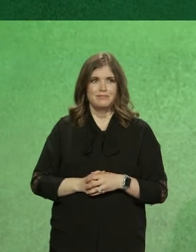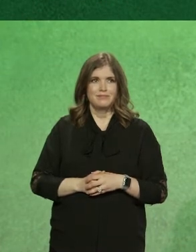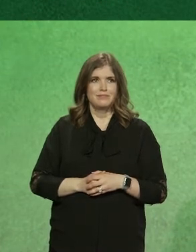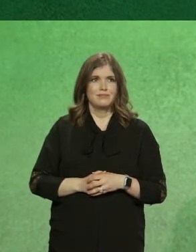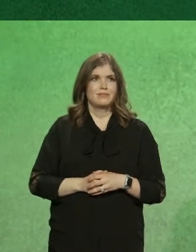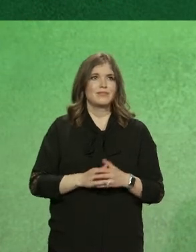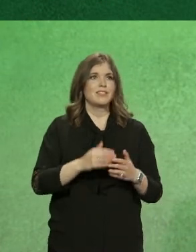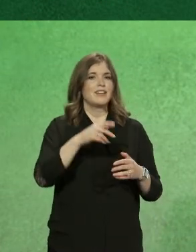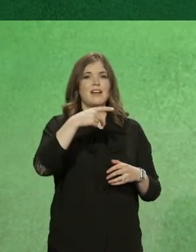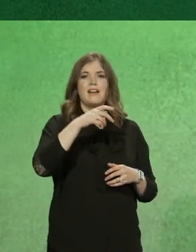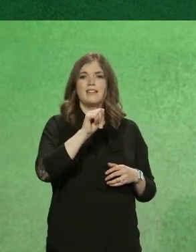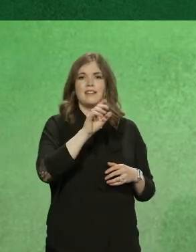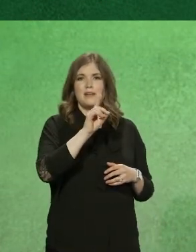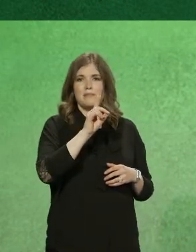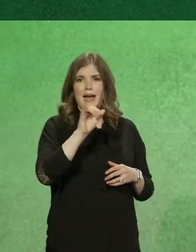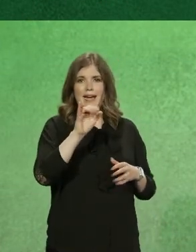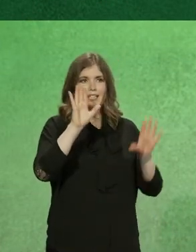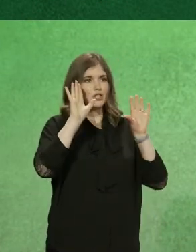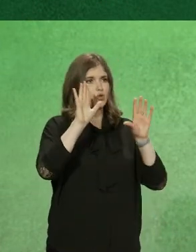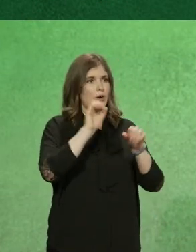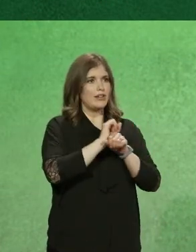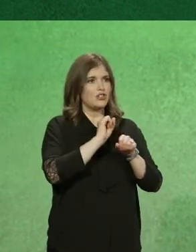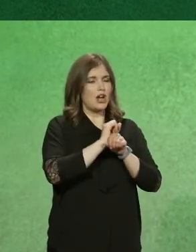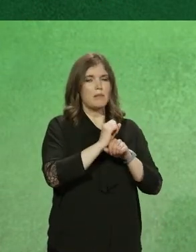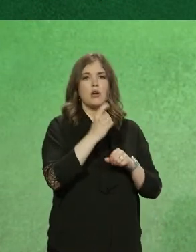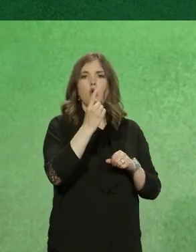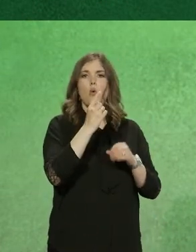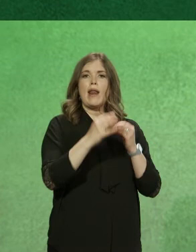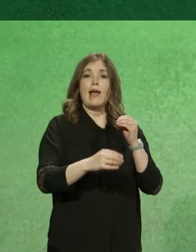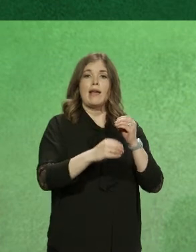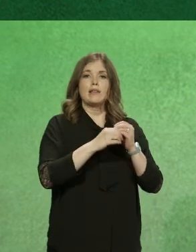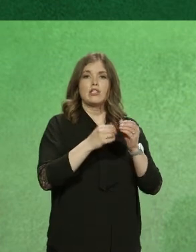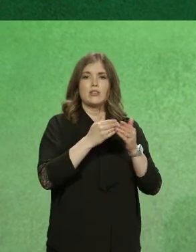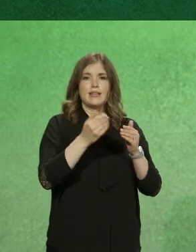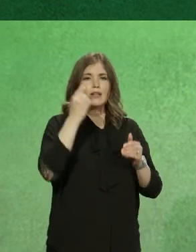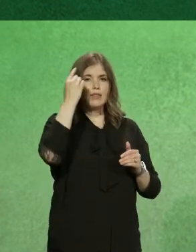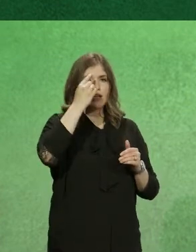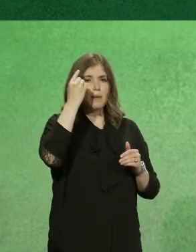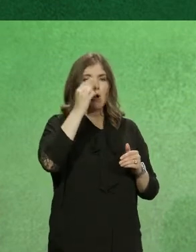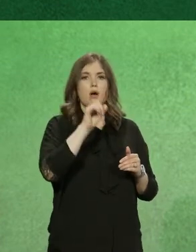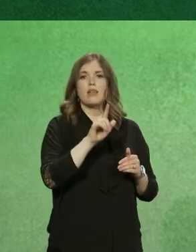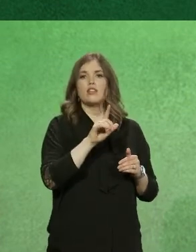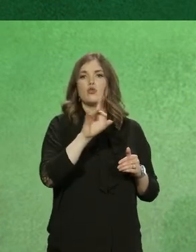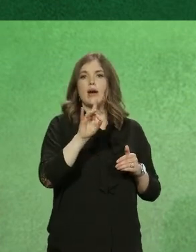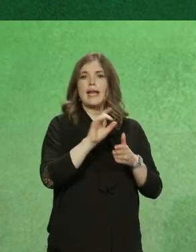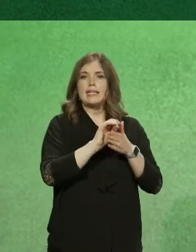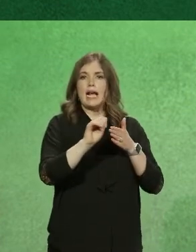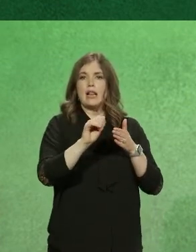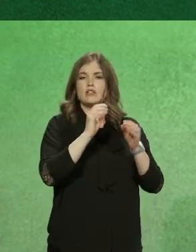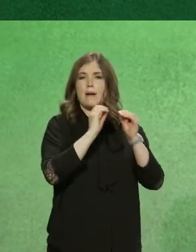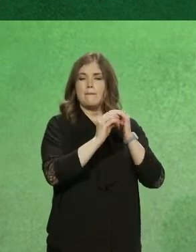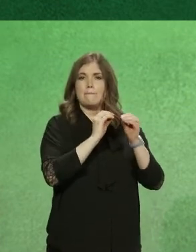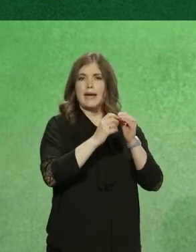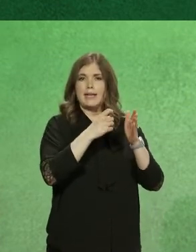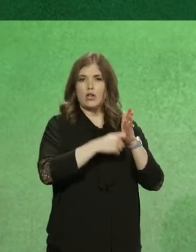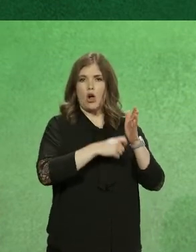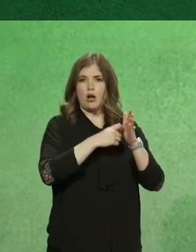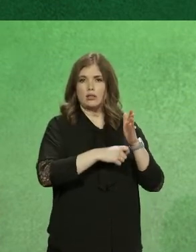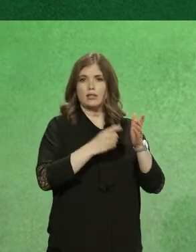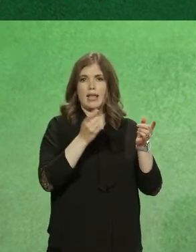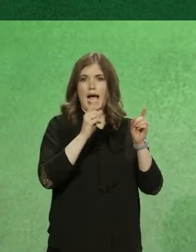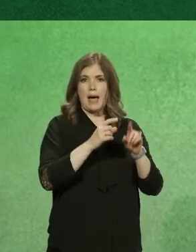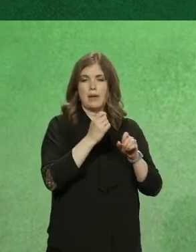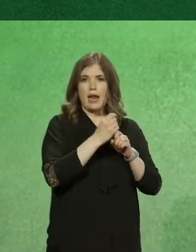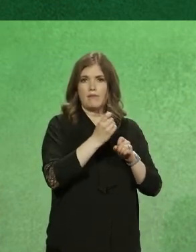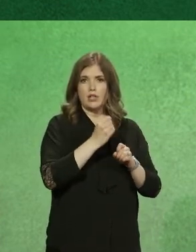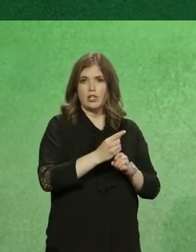Hi, Patty, great job. I think one additional thing to think about are those $28 of maintenance costs that happen every year. It might